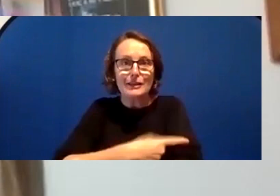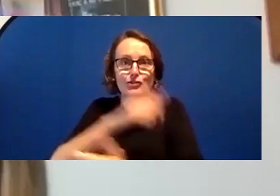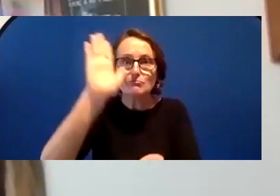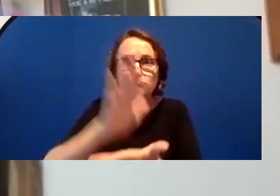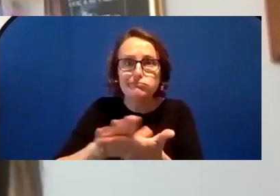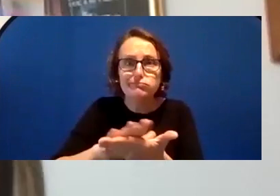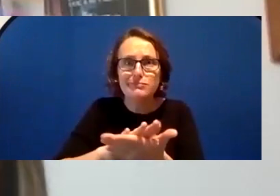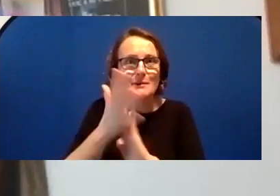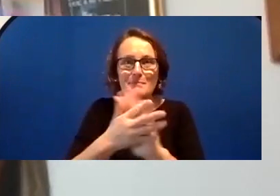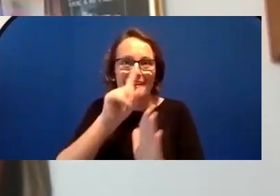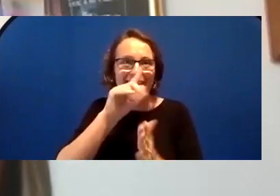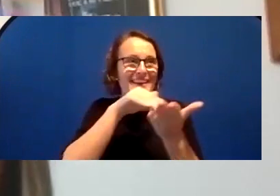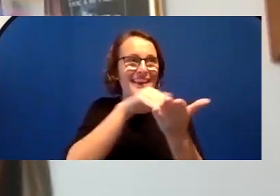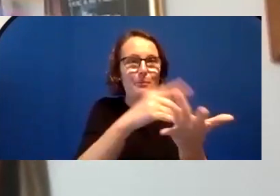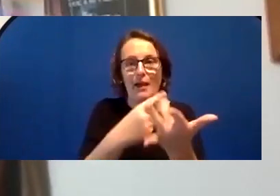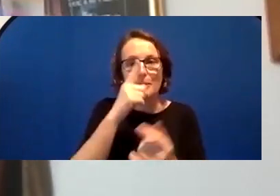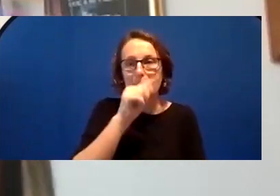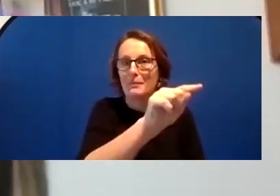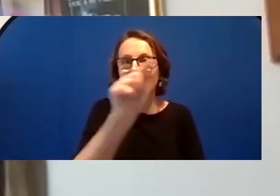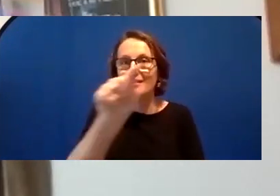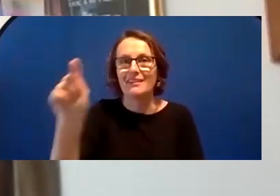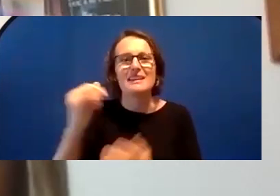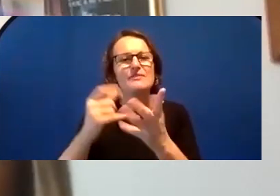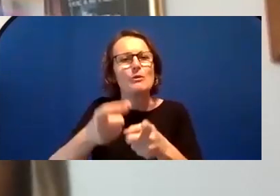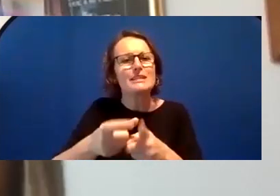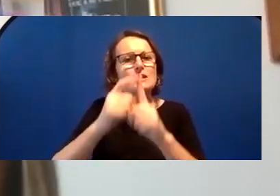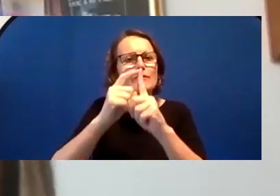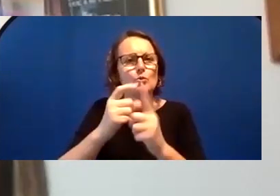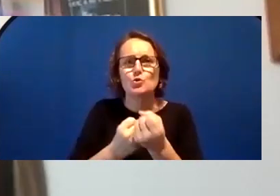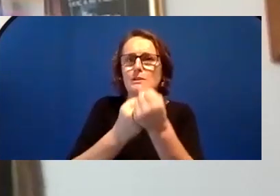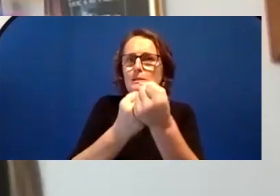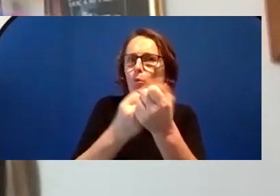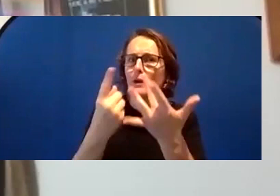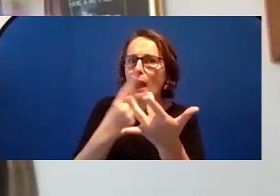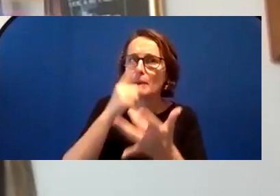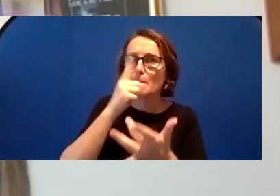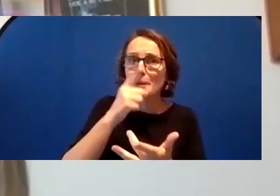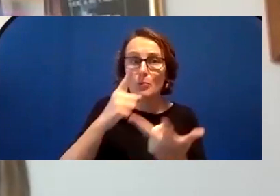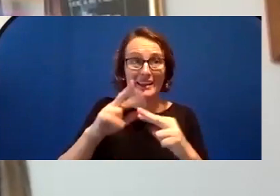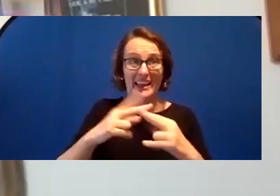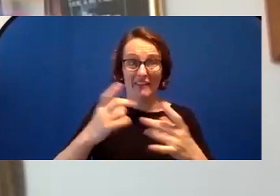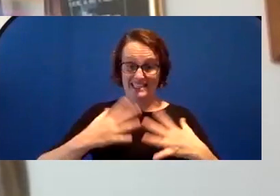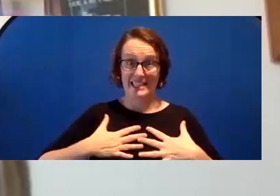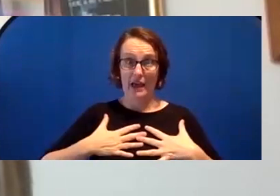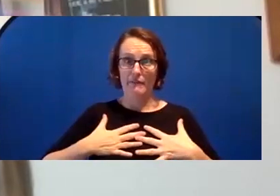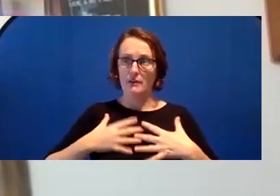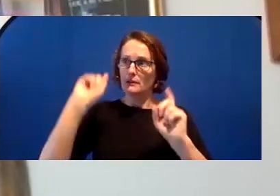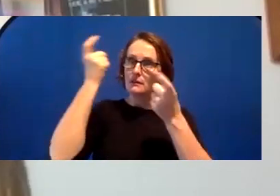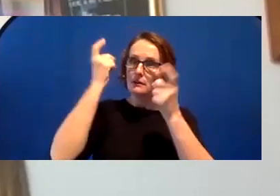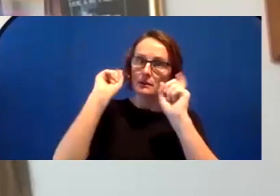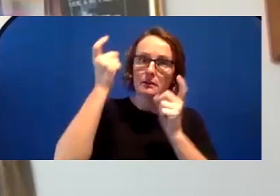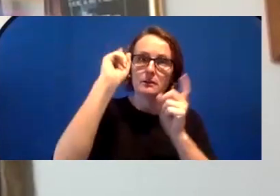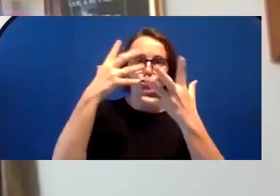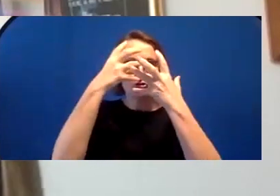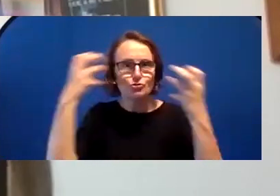others. It's really difficult to support others and be there for them when we are experiencing heightened stress